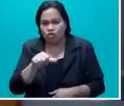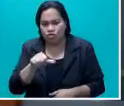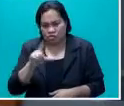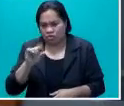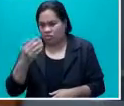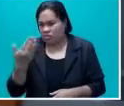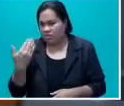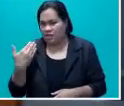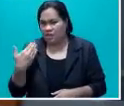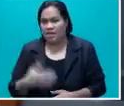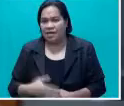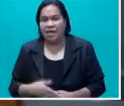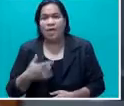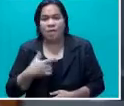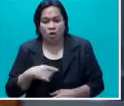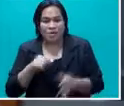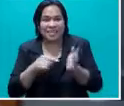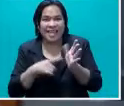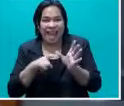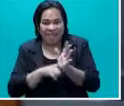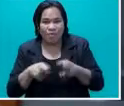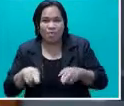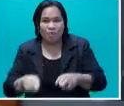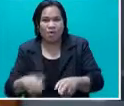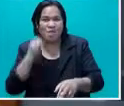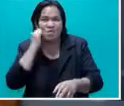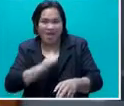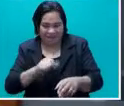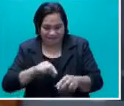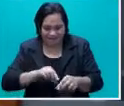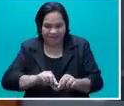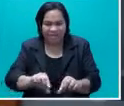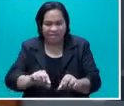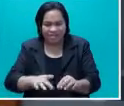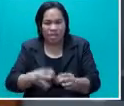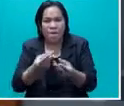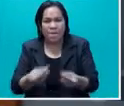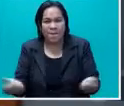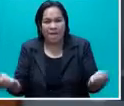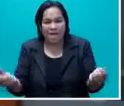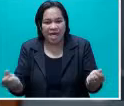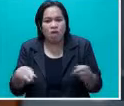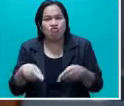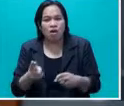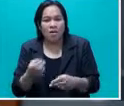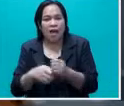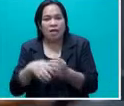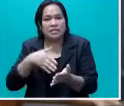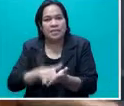recently, because the tar seal on the road is all melting and the road becomes very